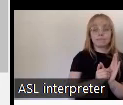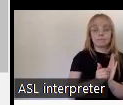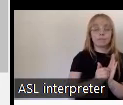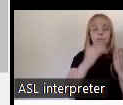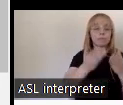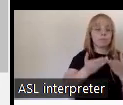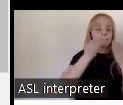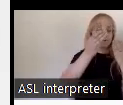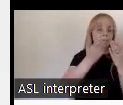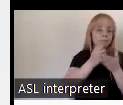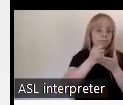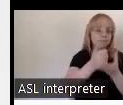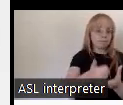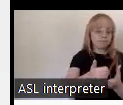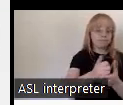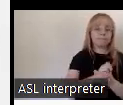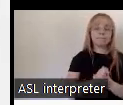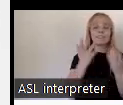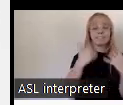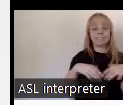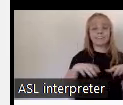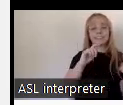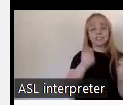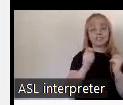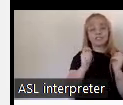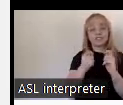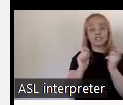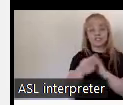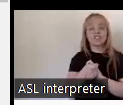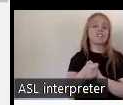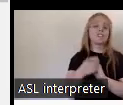to help that. As we've completed our changes, we're going to see those